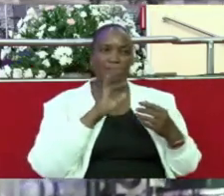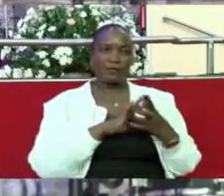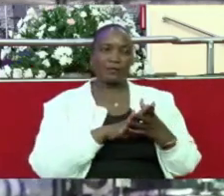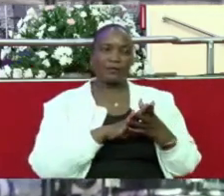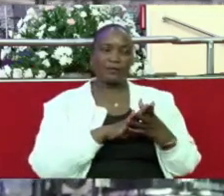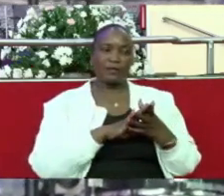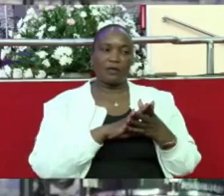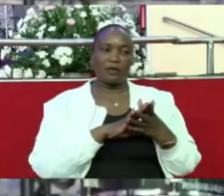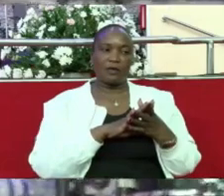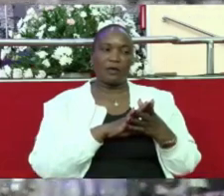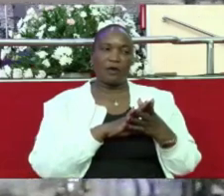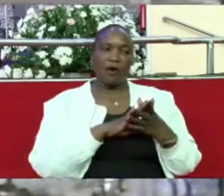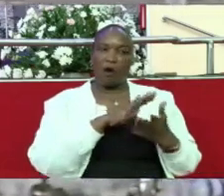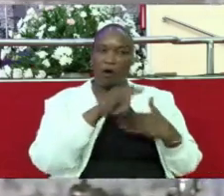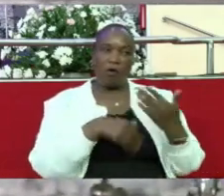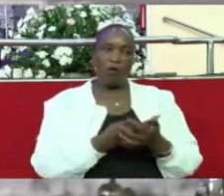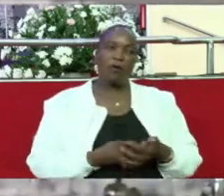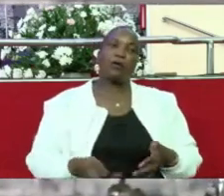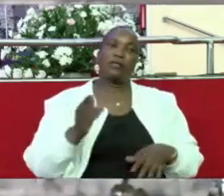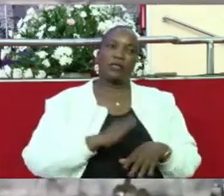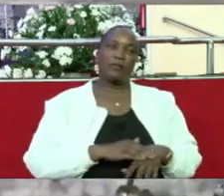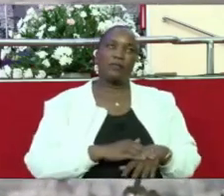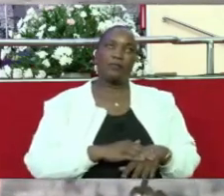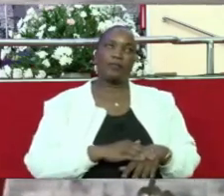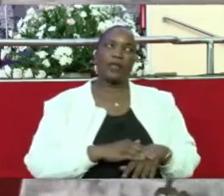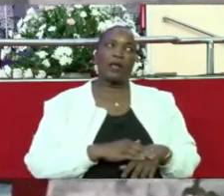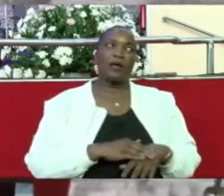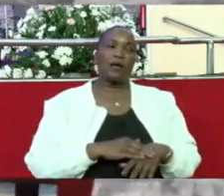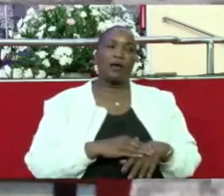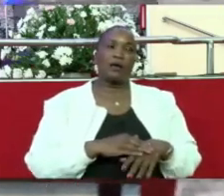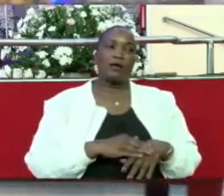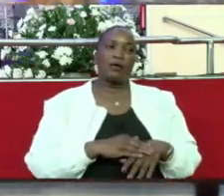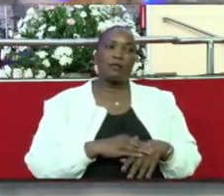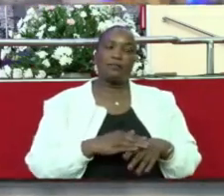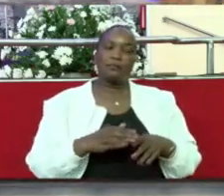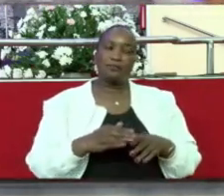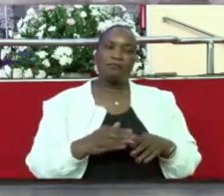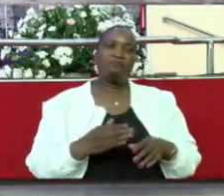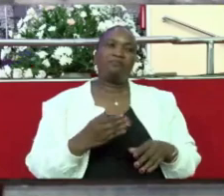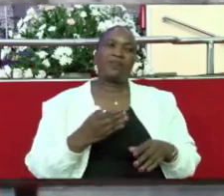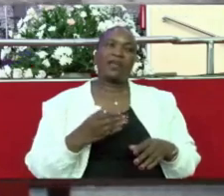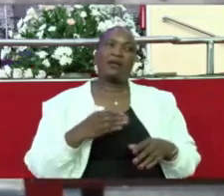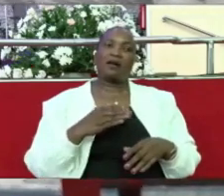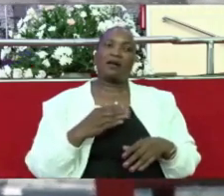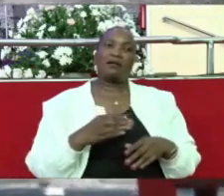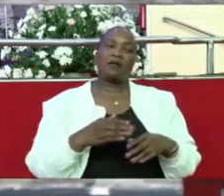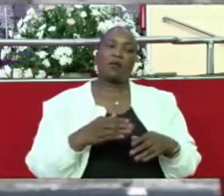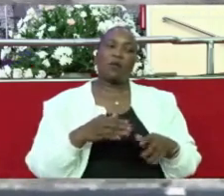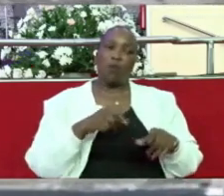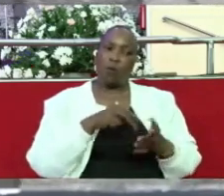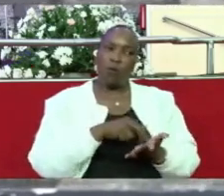changed. That I can be able to walk with God. Walking with God is grace.